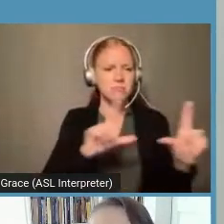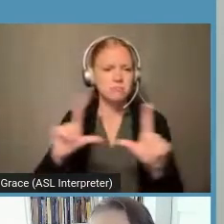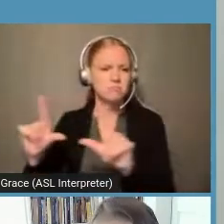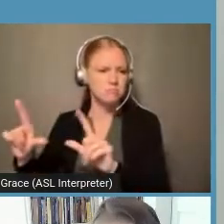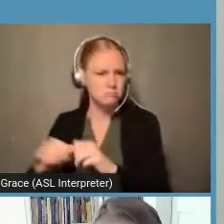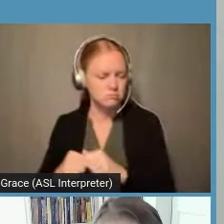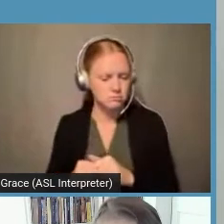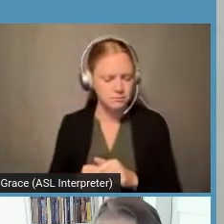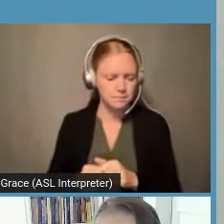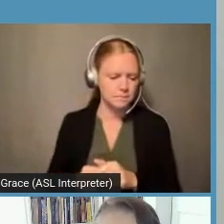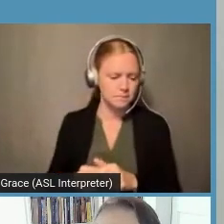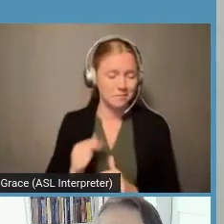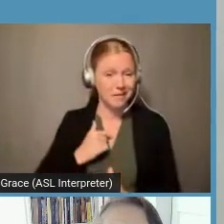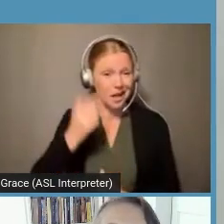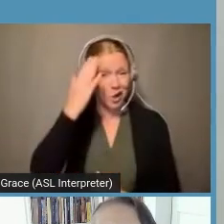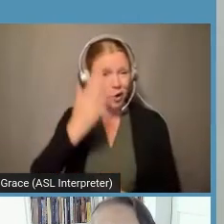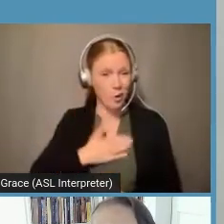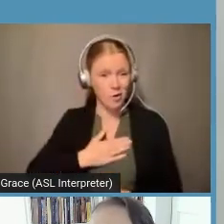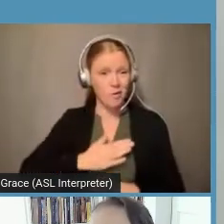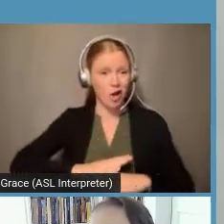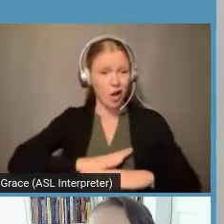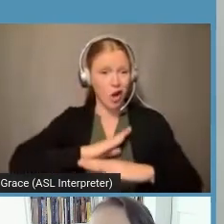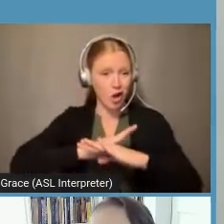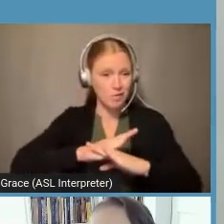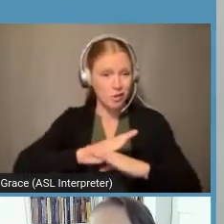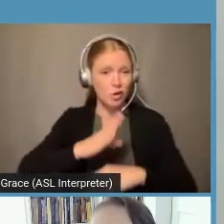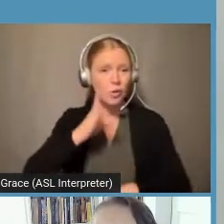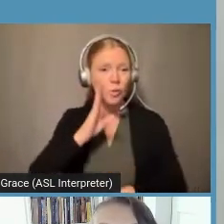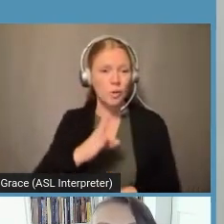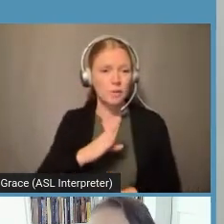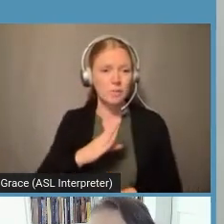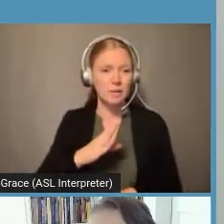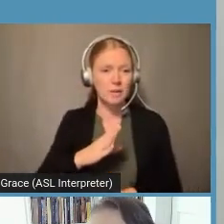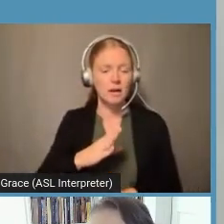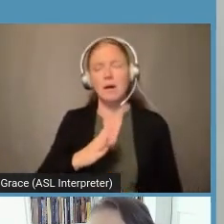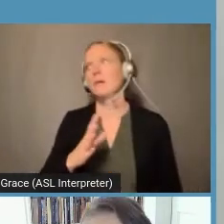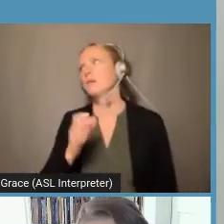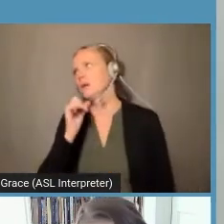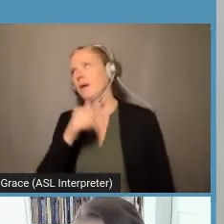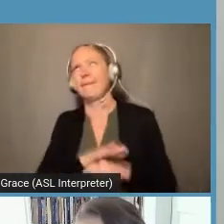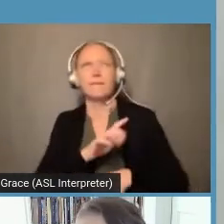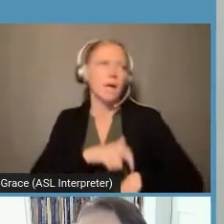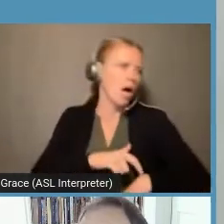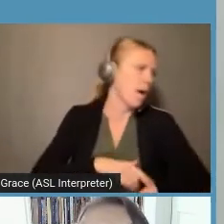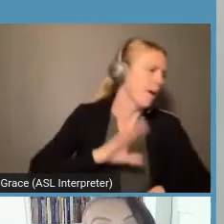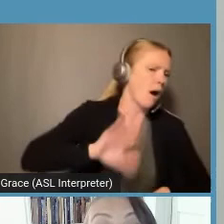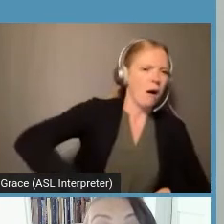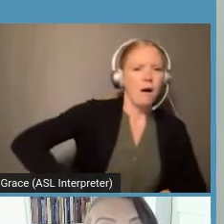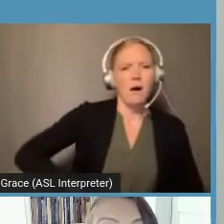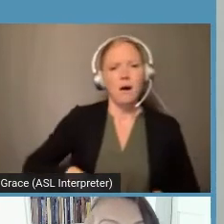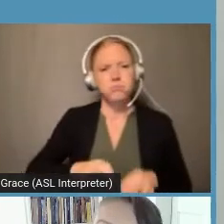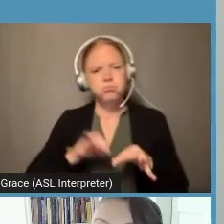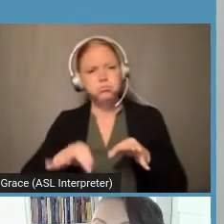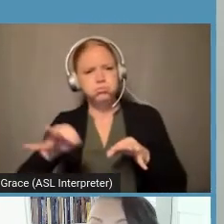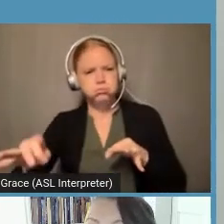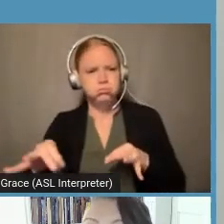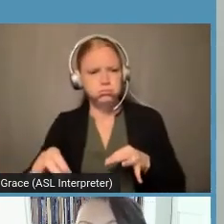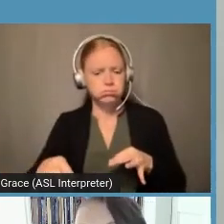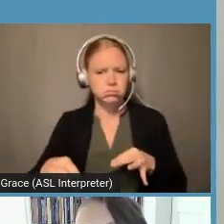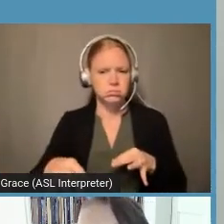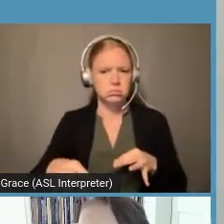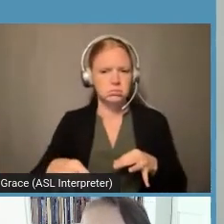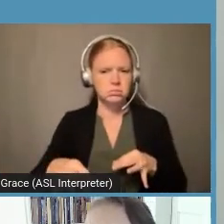obstacle is always going to be a perception of not enough time. So I have to build a plan for how am I going